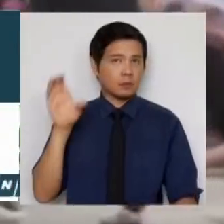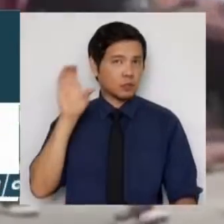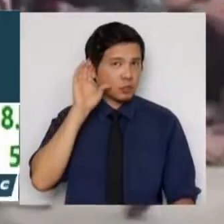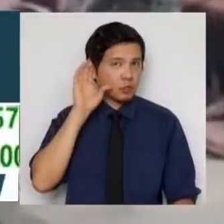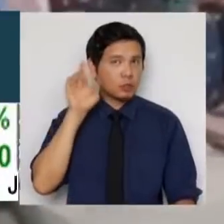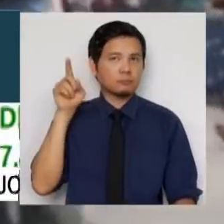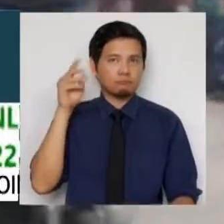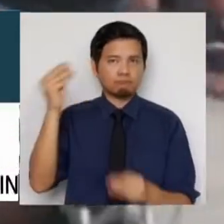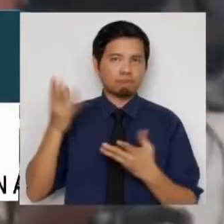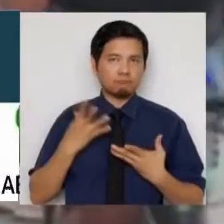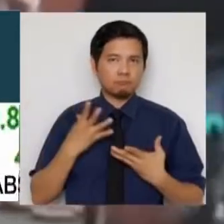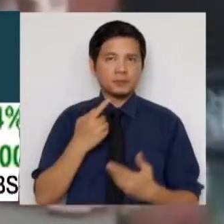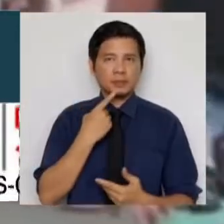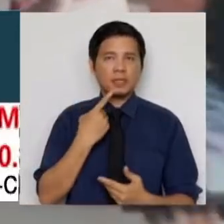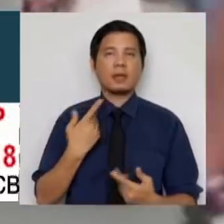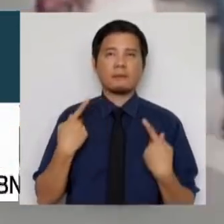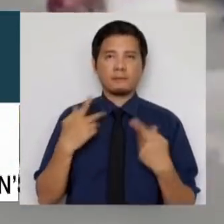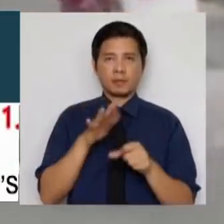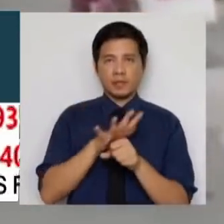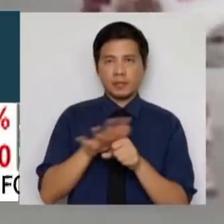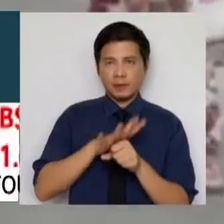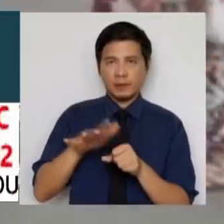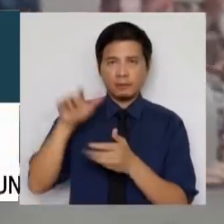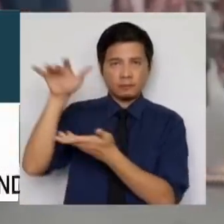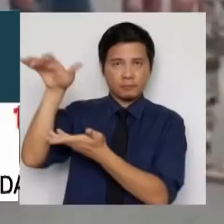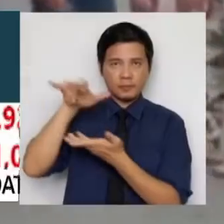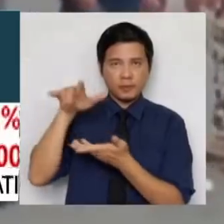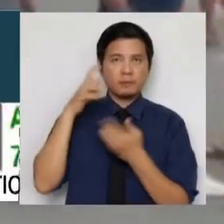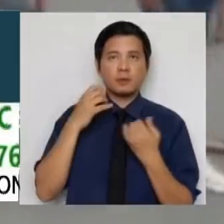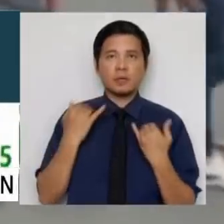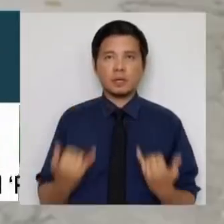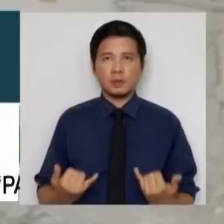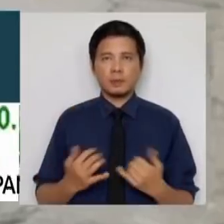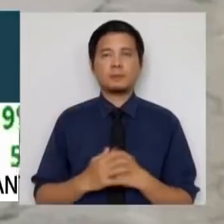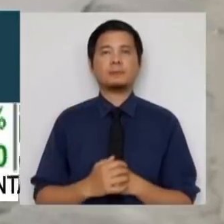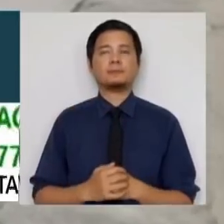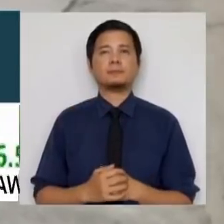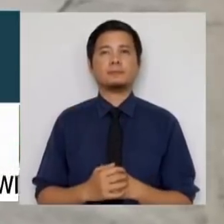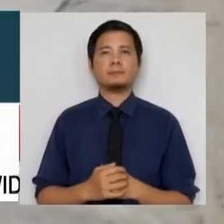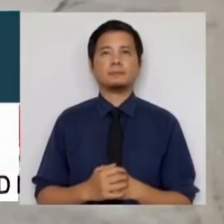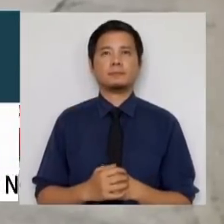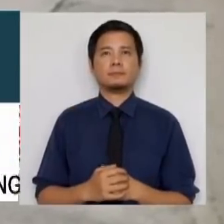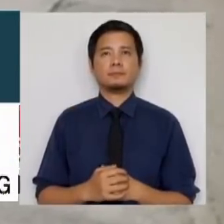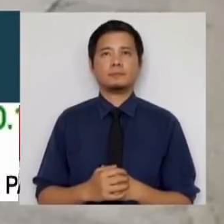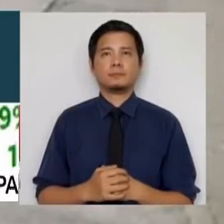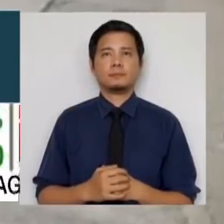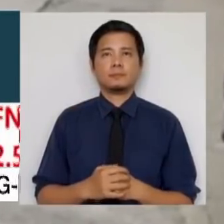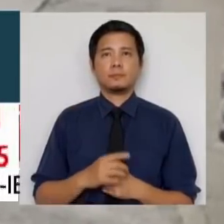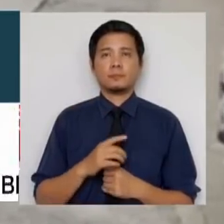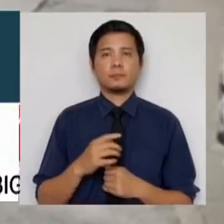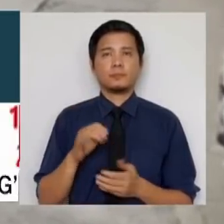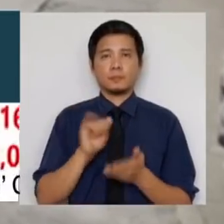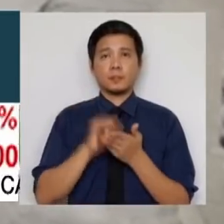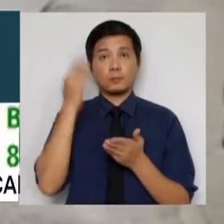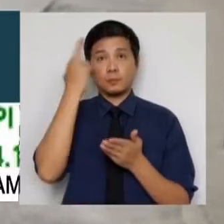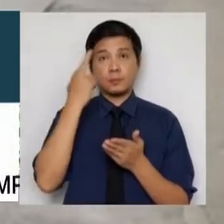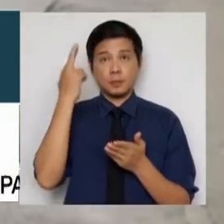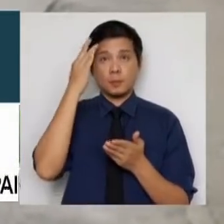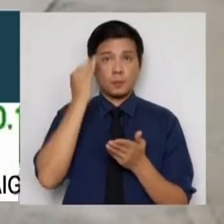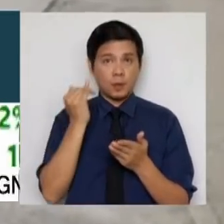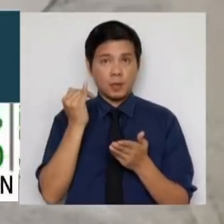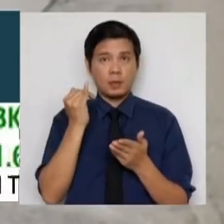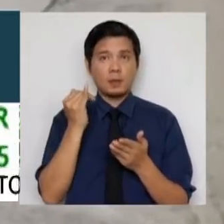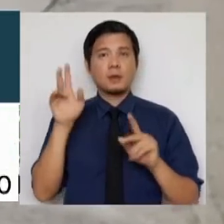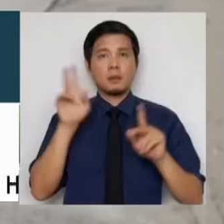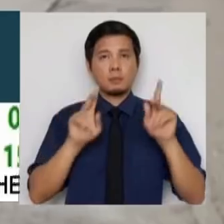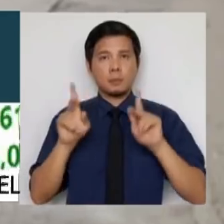they're able to give us at the moment. And this is the reason why when people ask me also, Mayor Joy, are